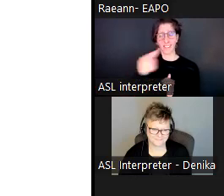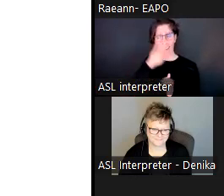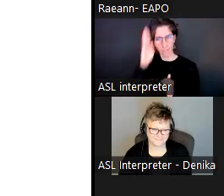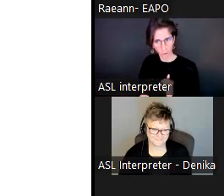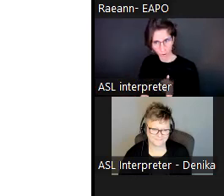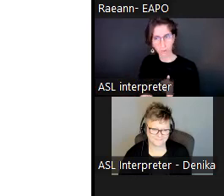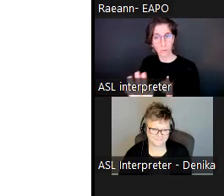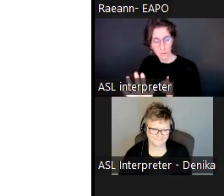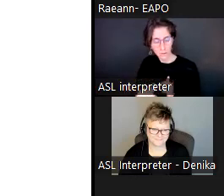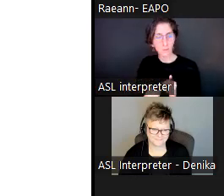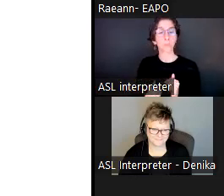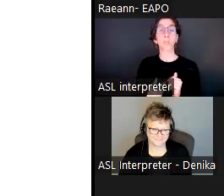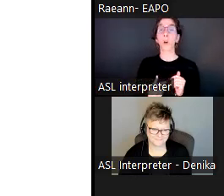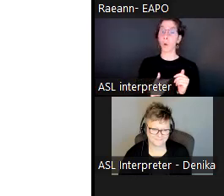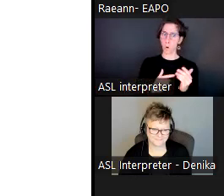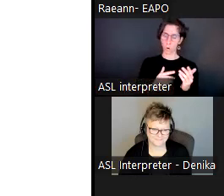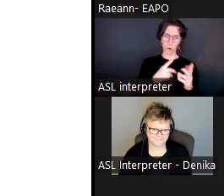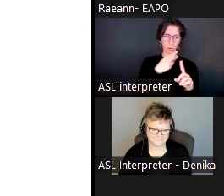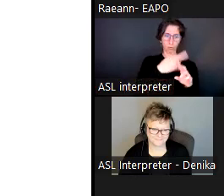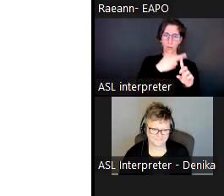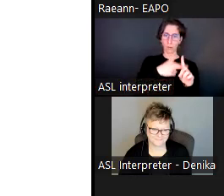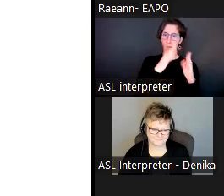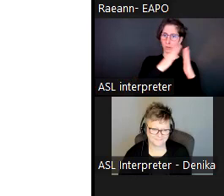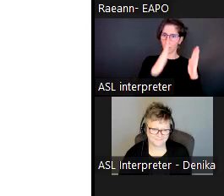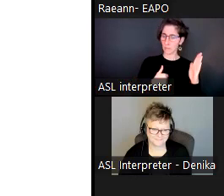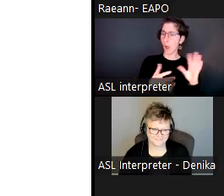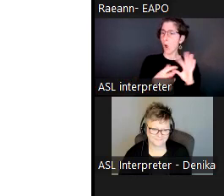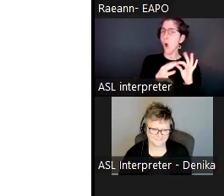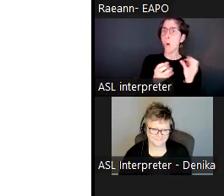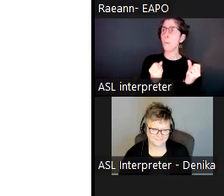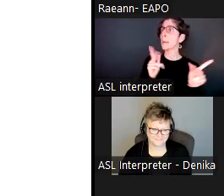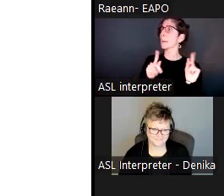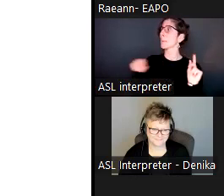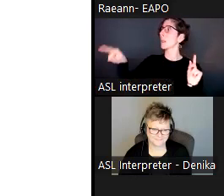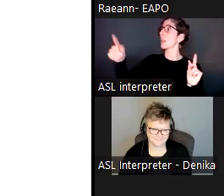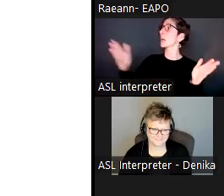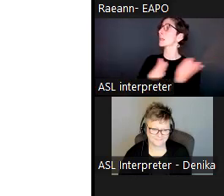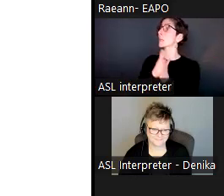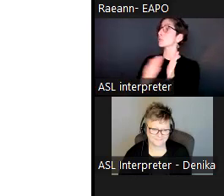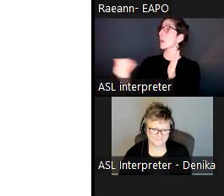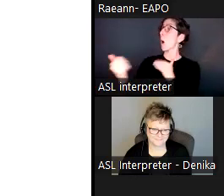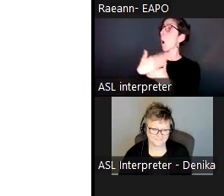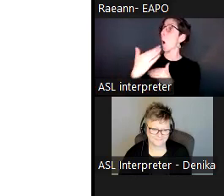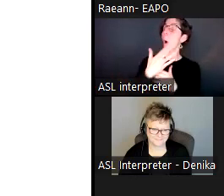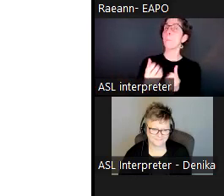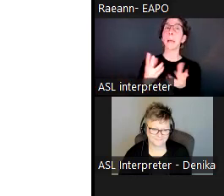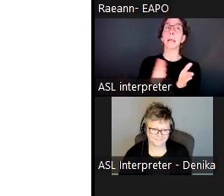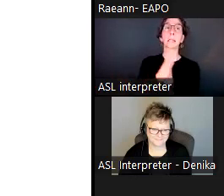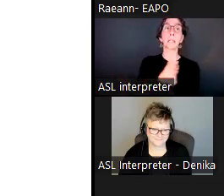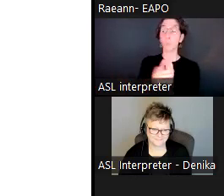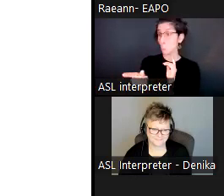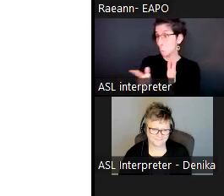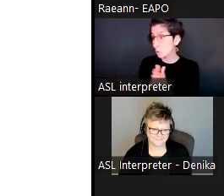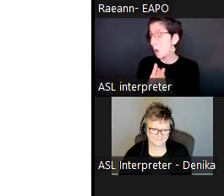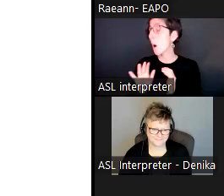say that there's a lot of people that are interested. They're out of country at the moment and they need a deposit now to keep the